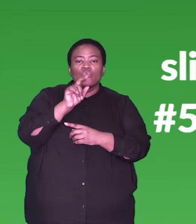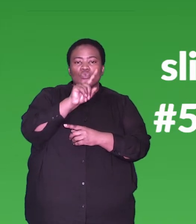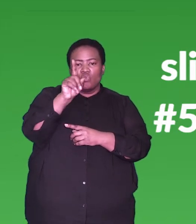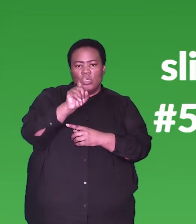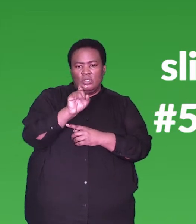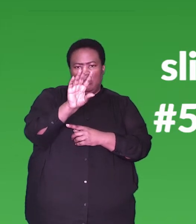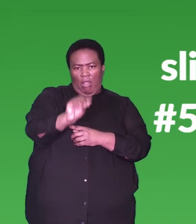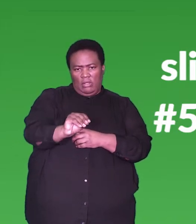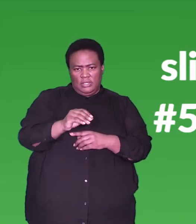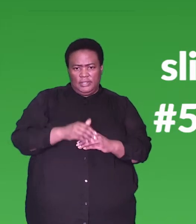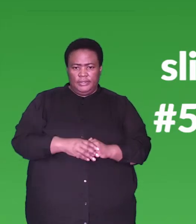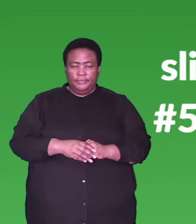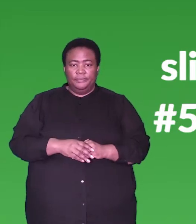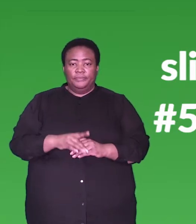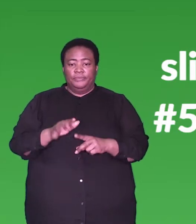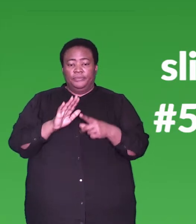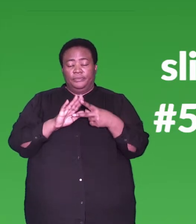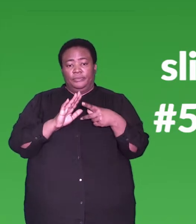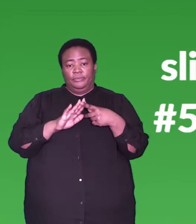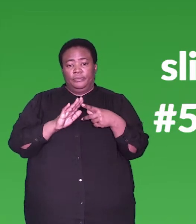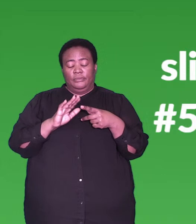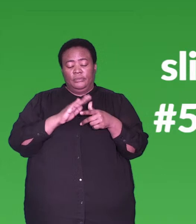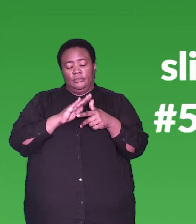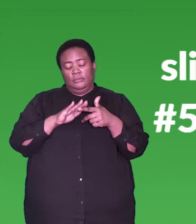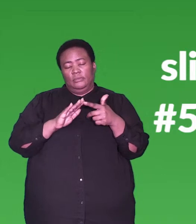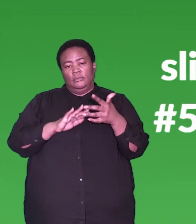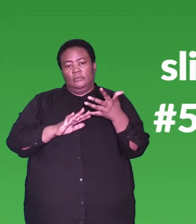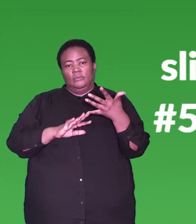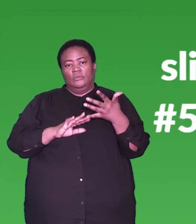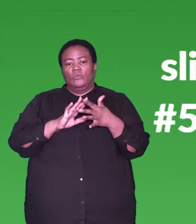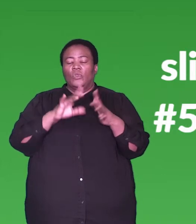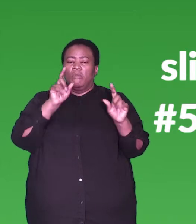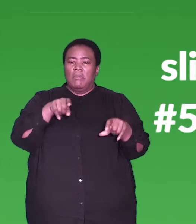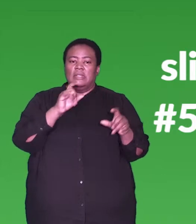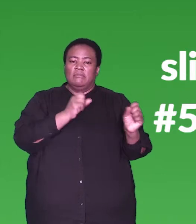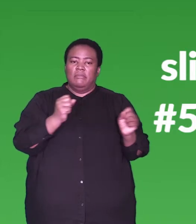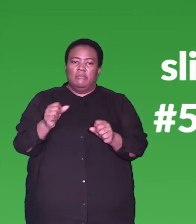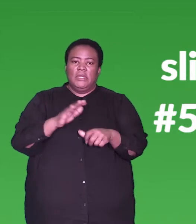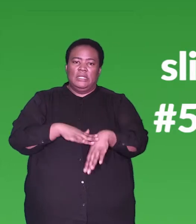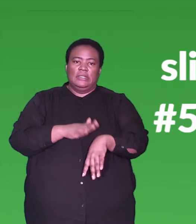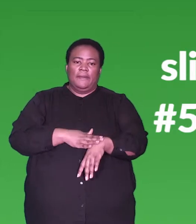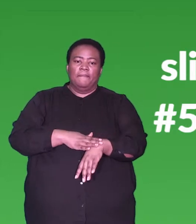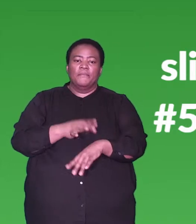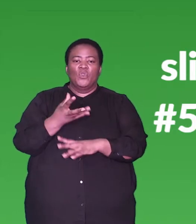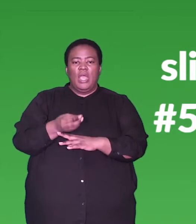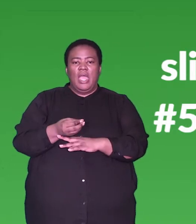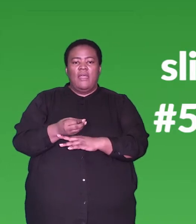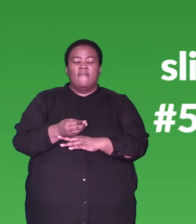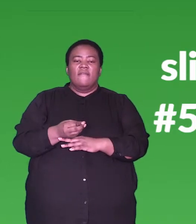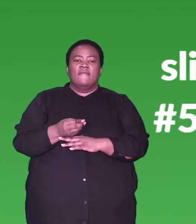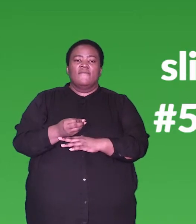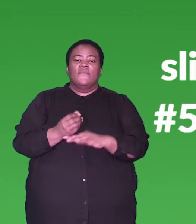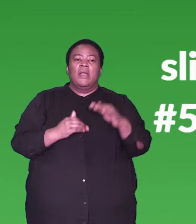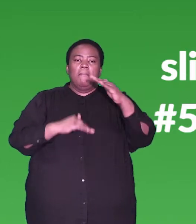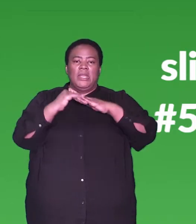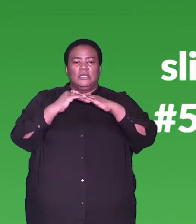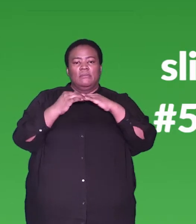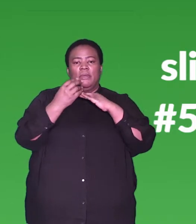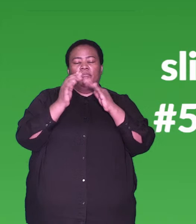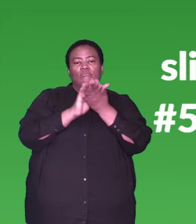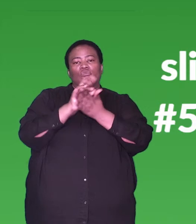Then to speakers of this next session, we're going to be sticking to time, so you'll have a maximum of 12 minutes. I will be nudging you